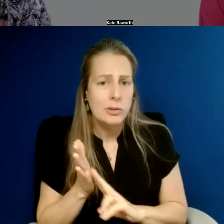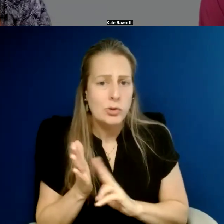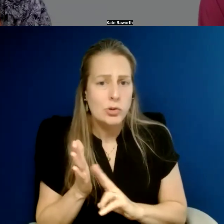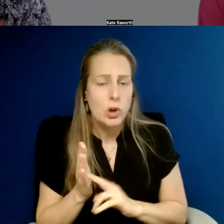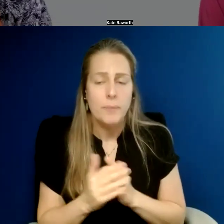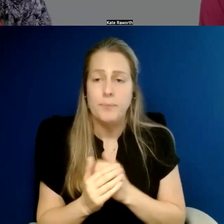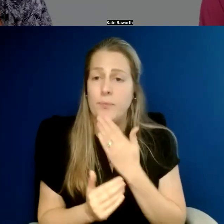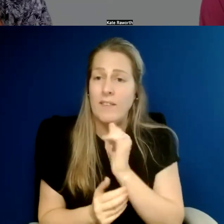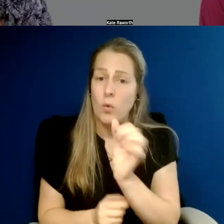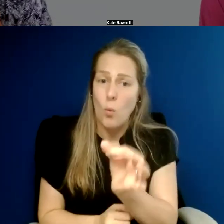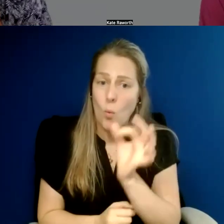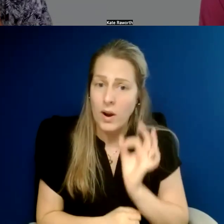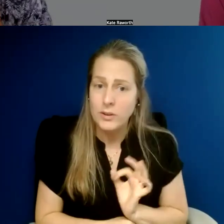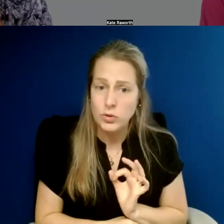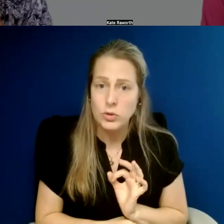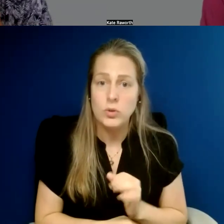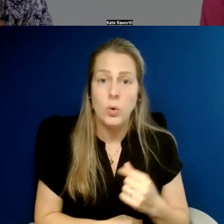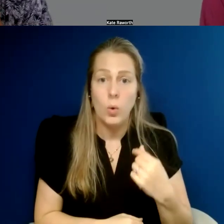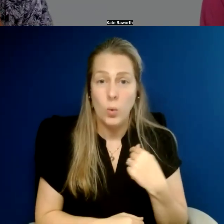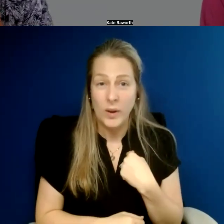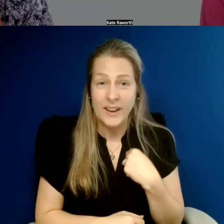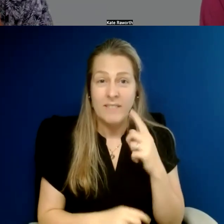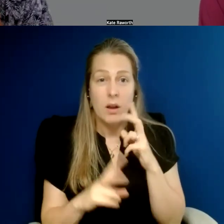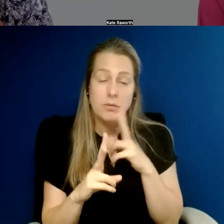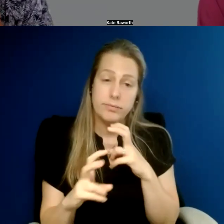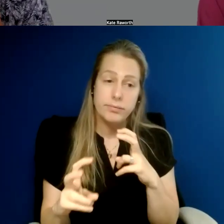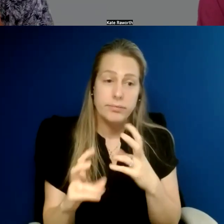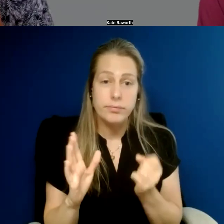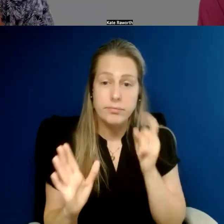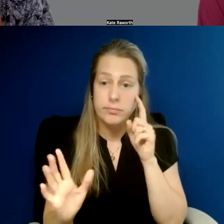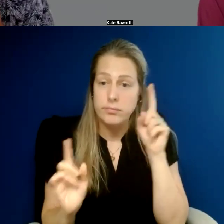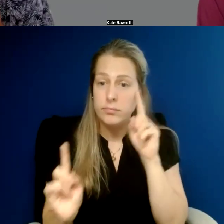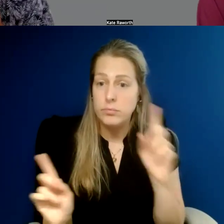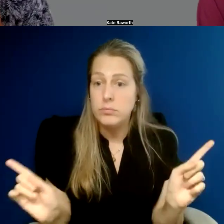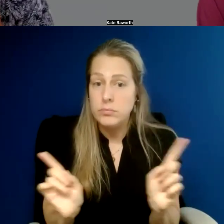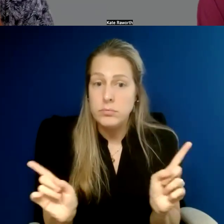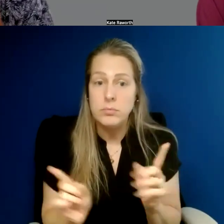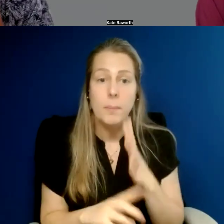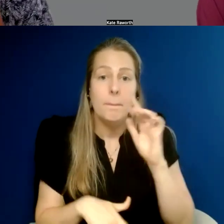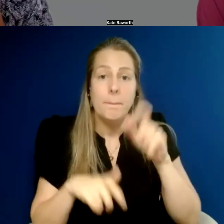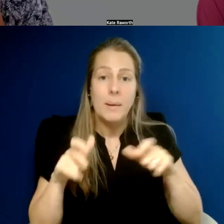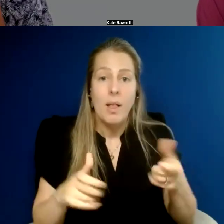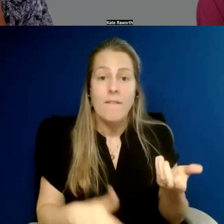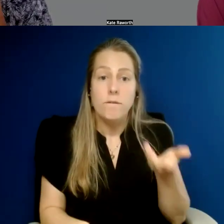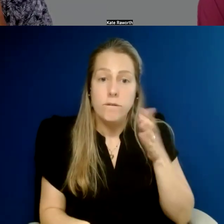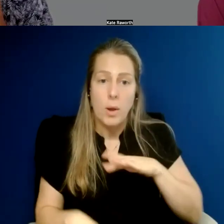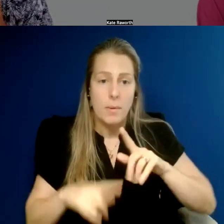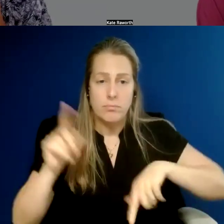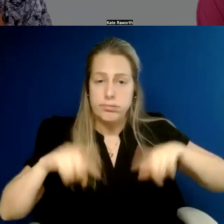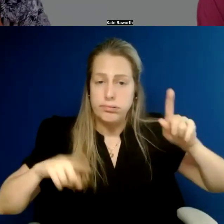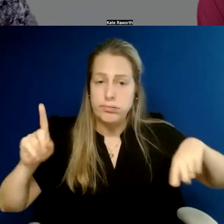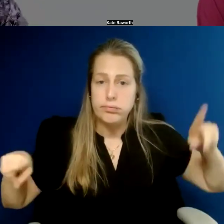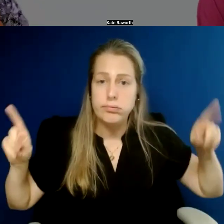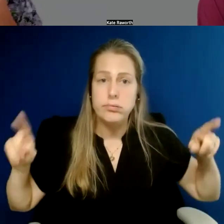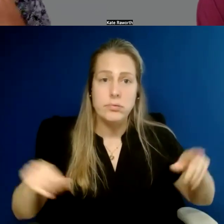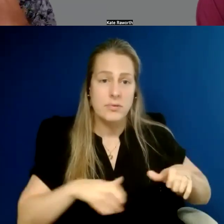we've found, ever since the donut came out in 2012, actually, is that people from very many different indigenous societies, and of